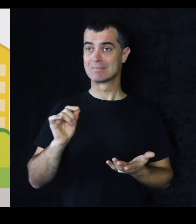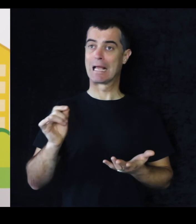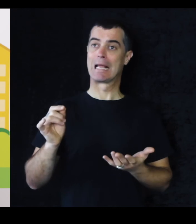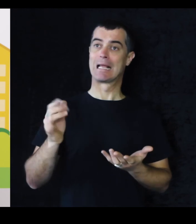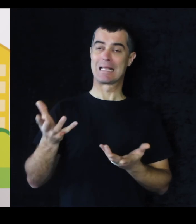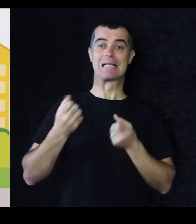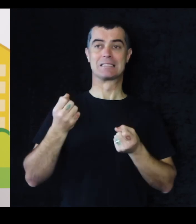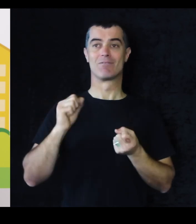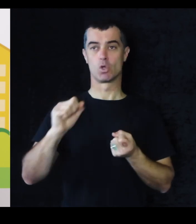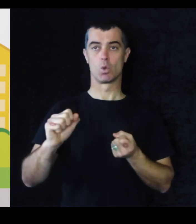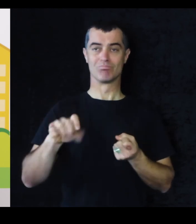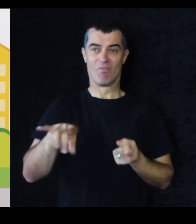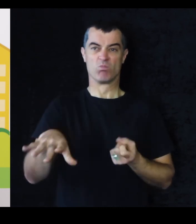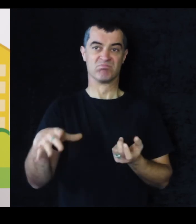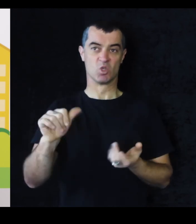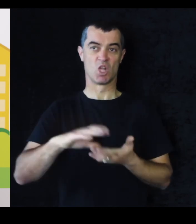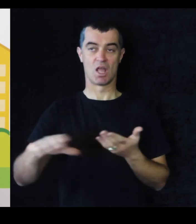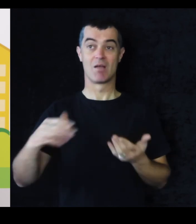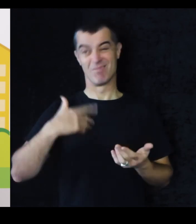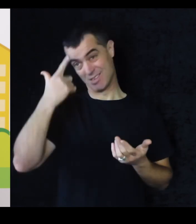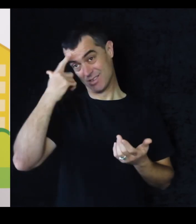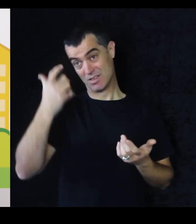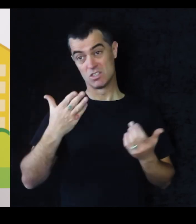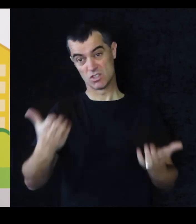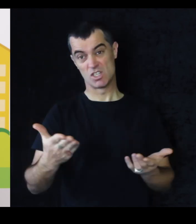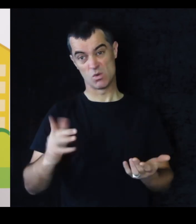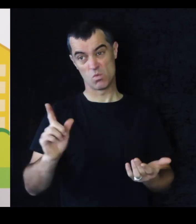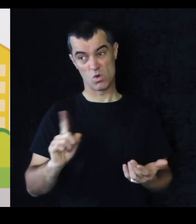get for your dollar. And my suggestion is to